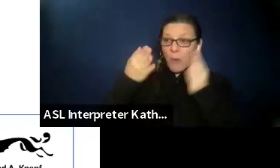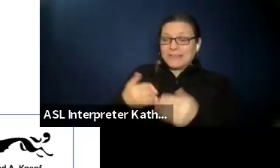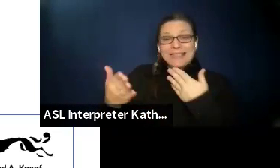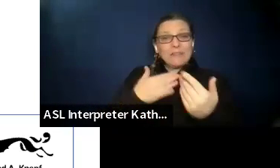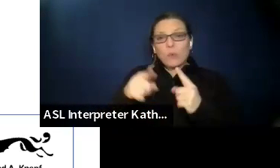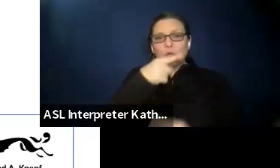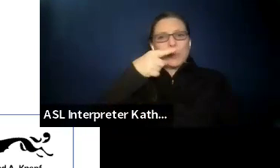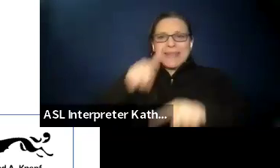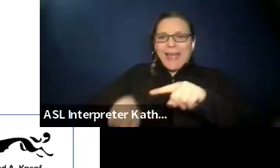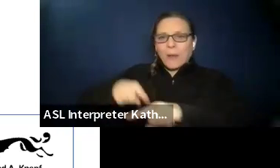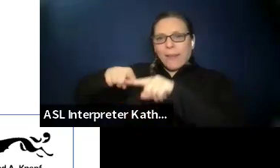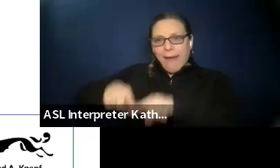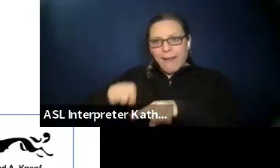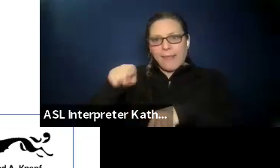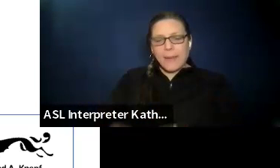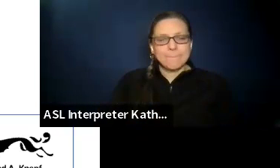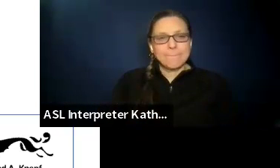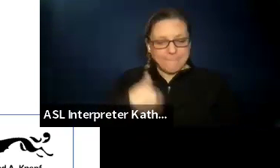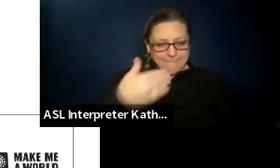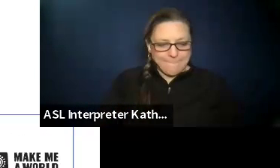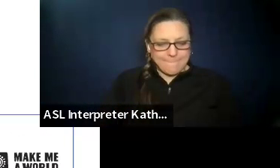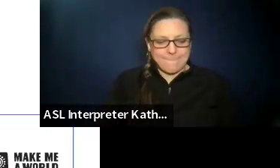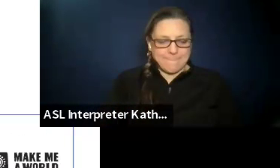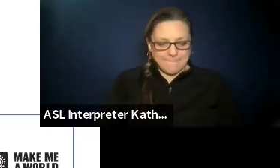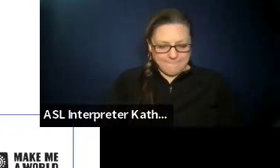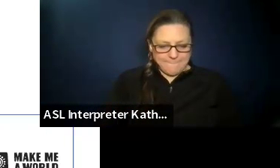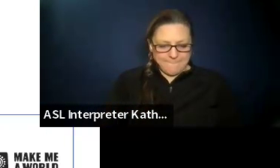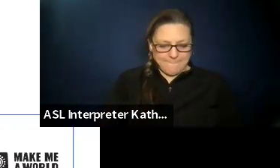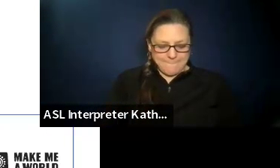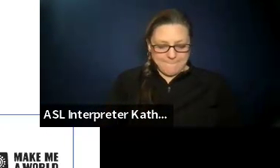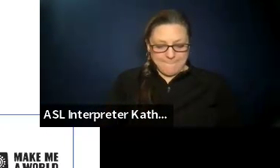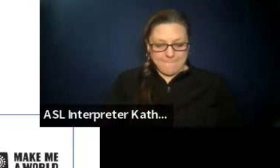even when you can't rely on them. Next slide, please.